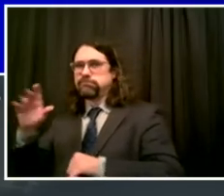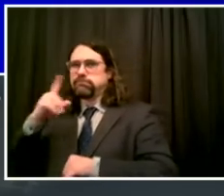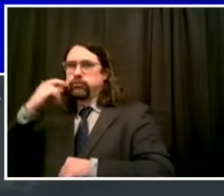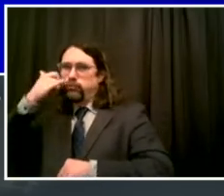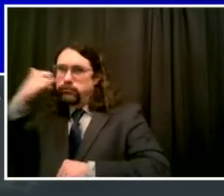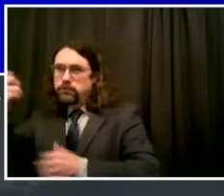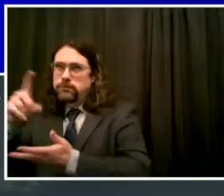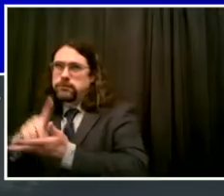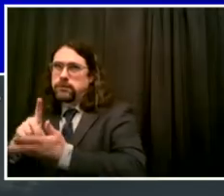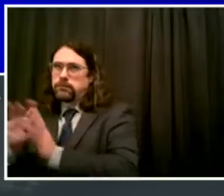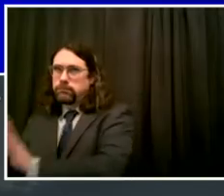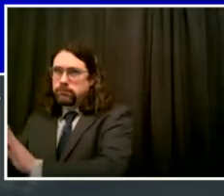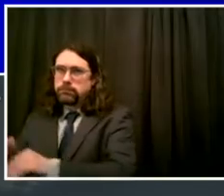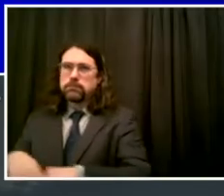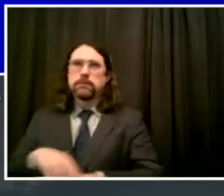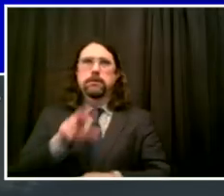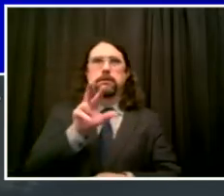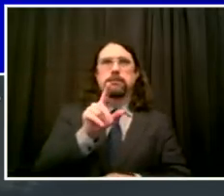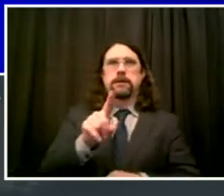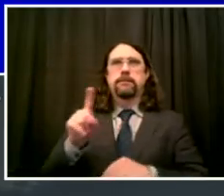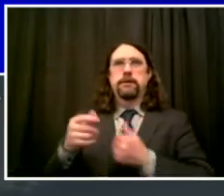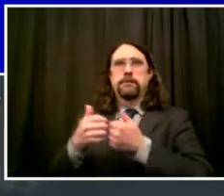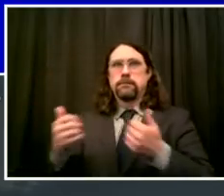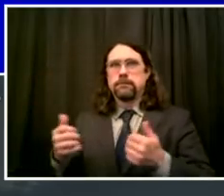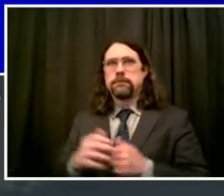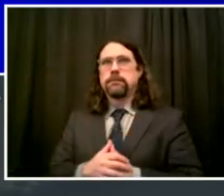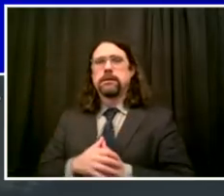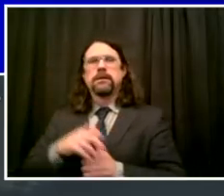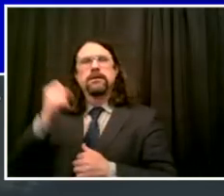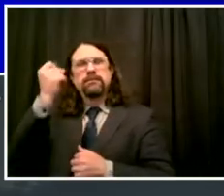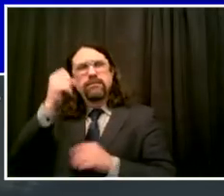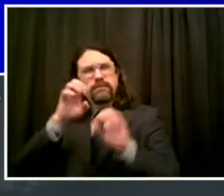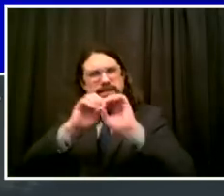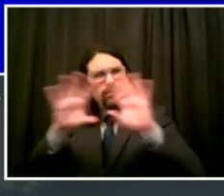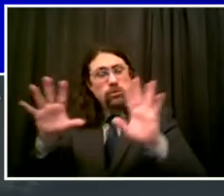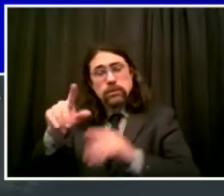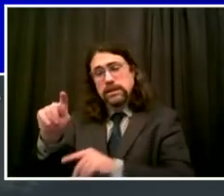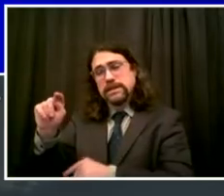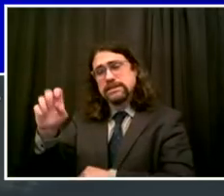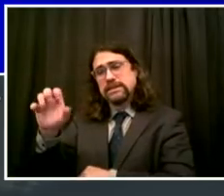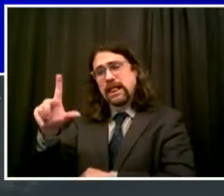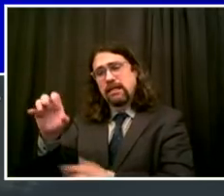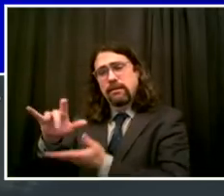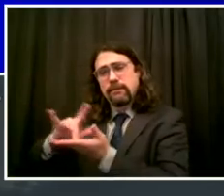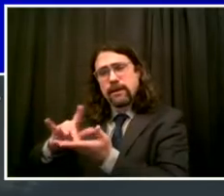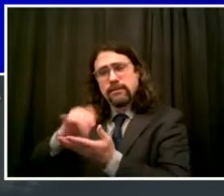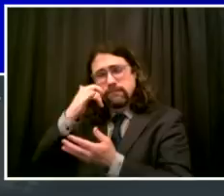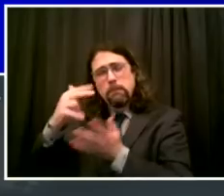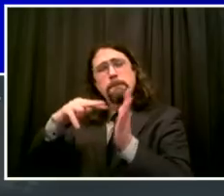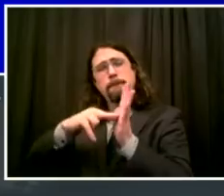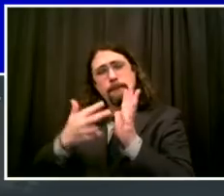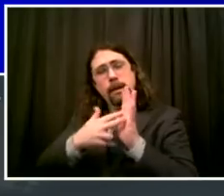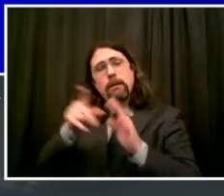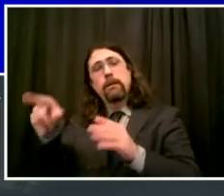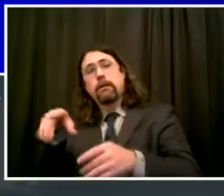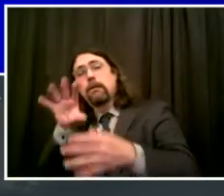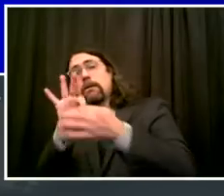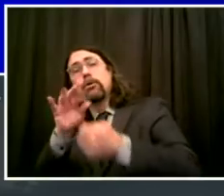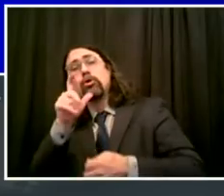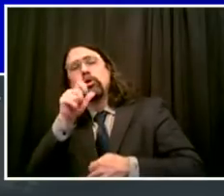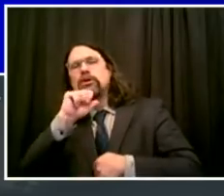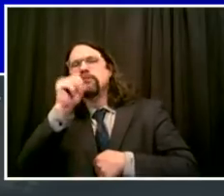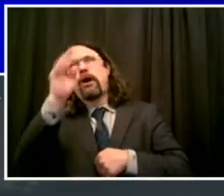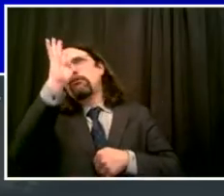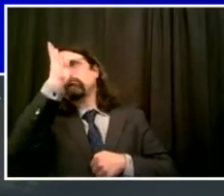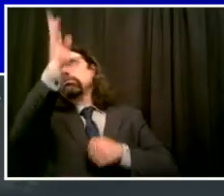more. And the wellness checks are a big part of it, reaching out regularly to the patients from the